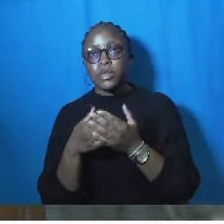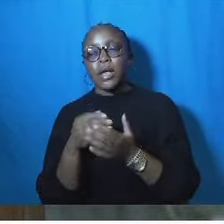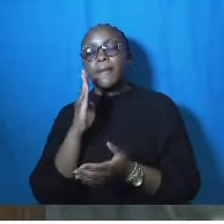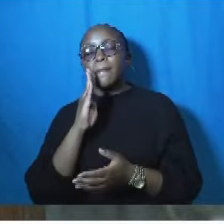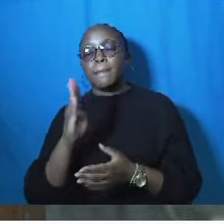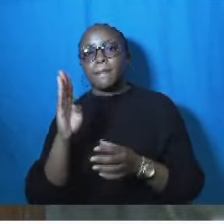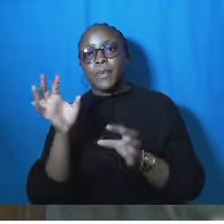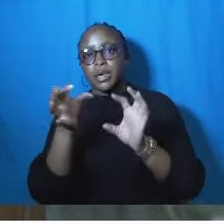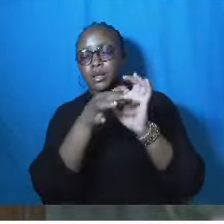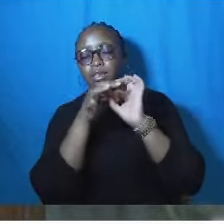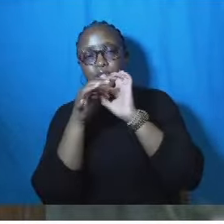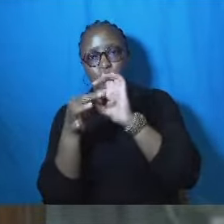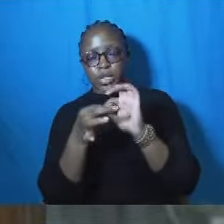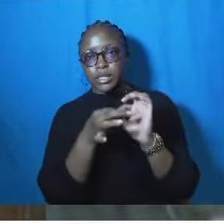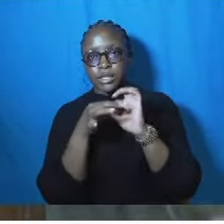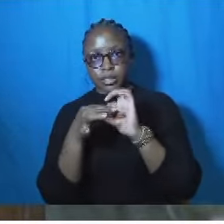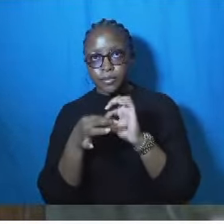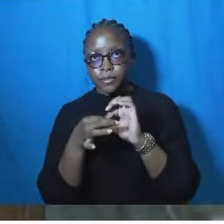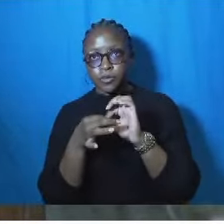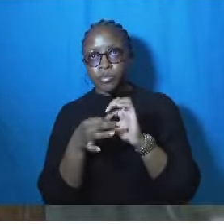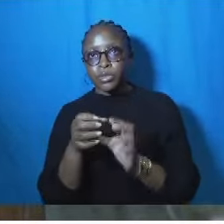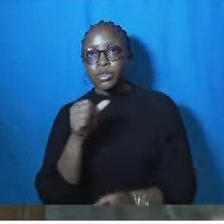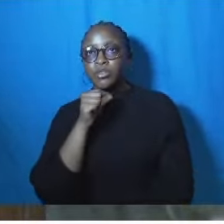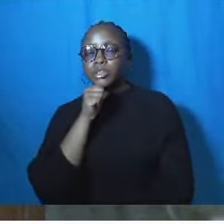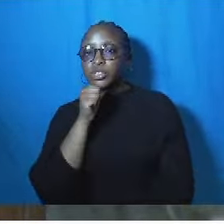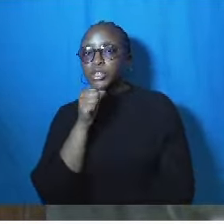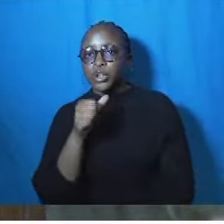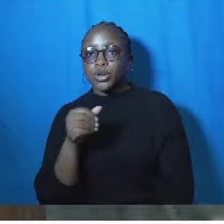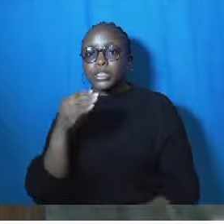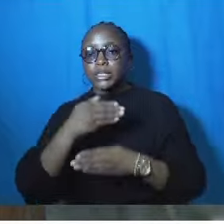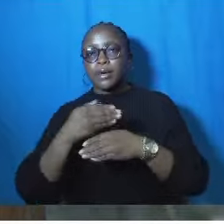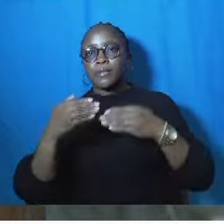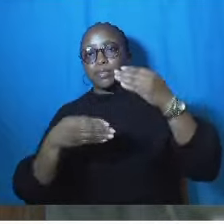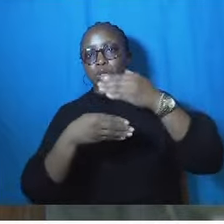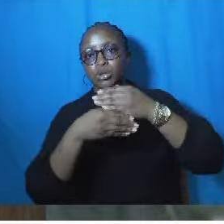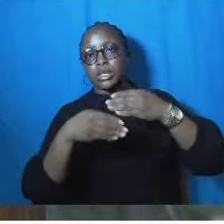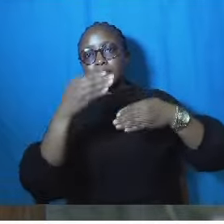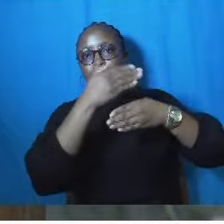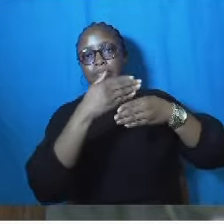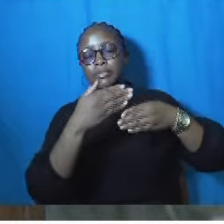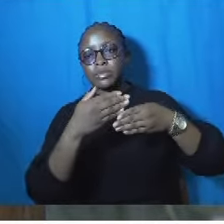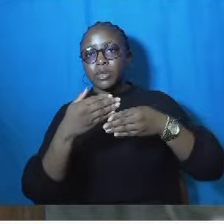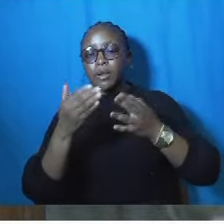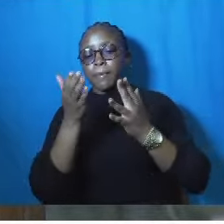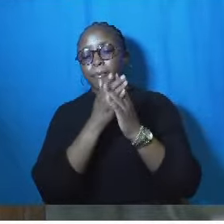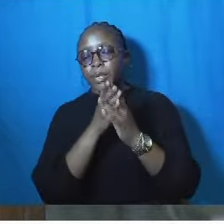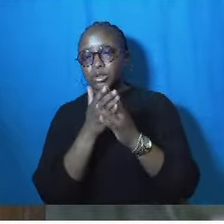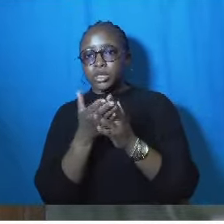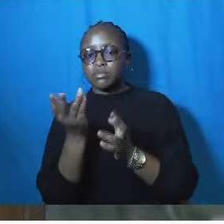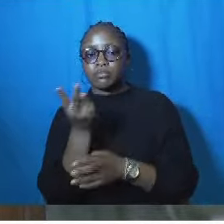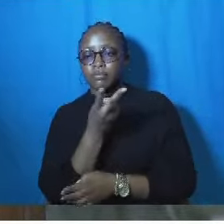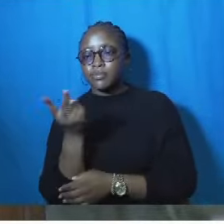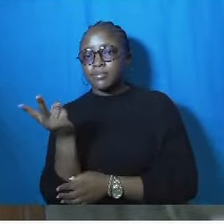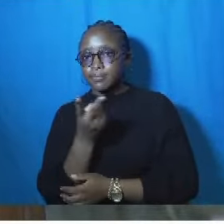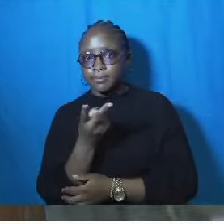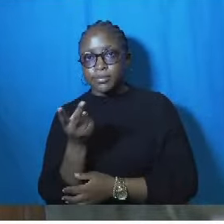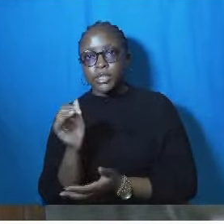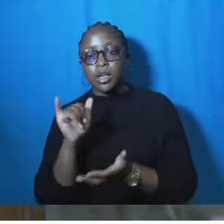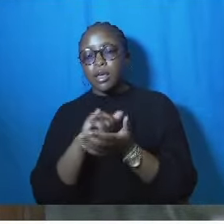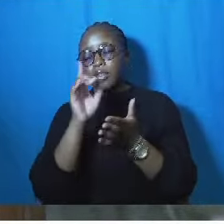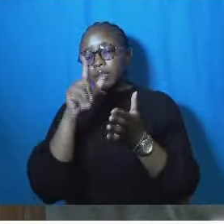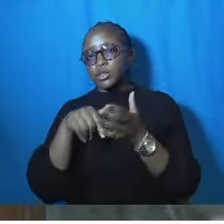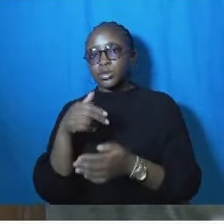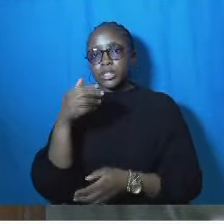them. Don't build any schism in between you two. That is what Paul